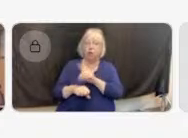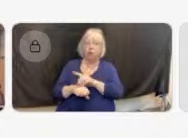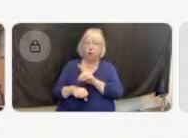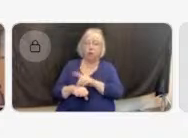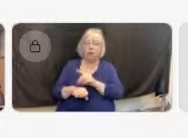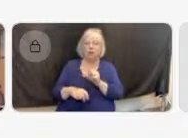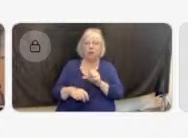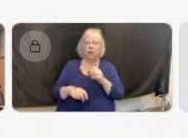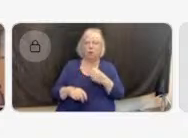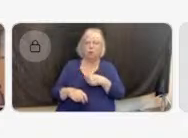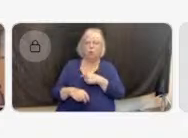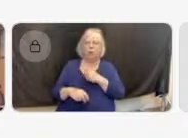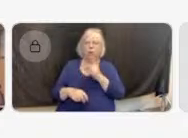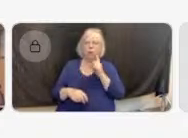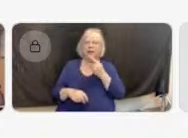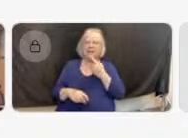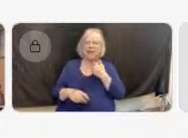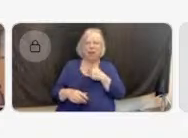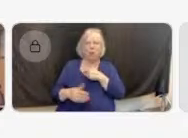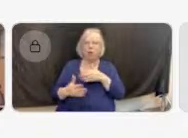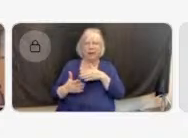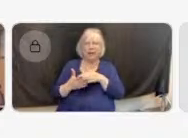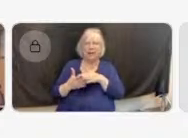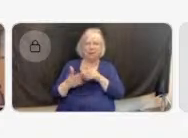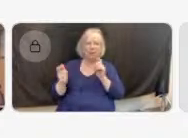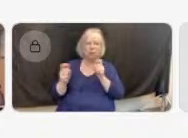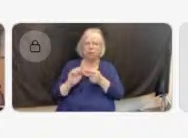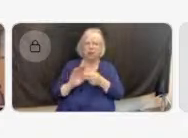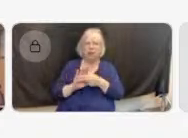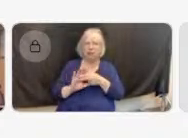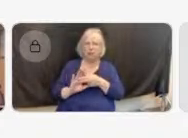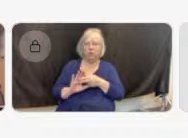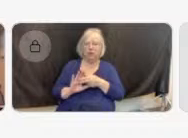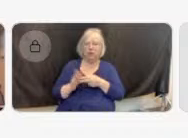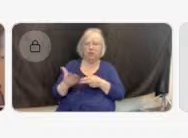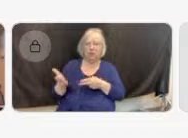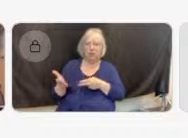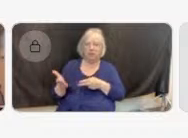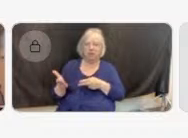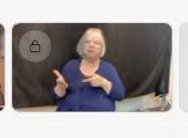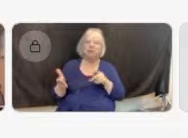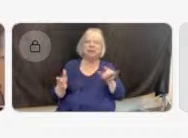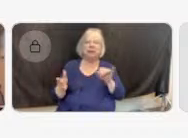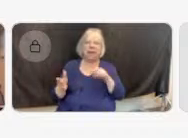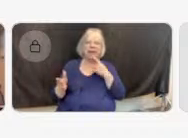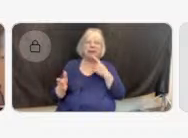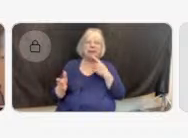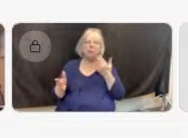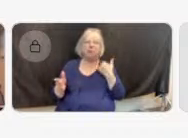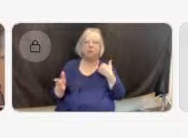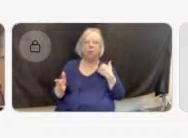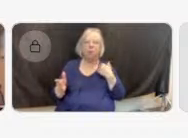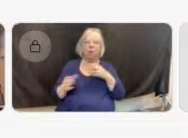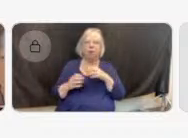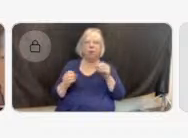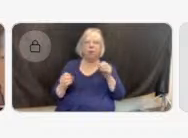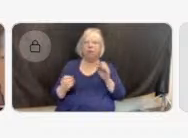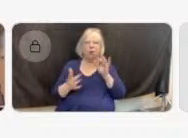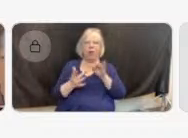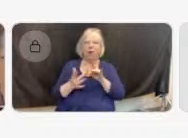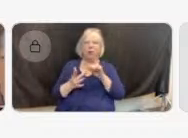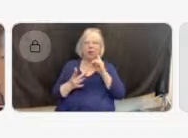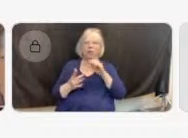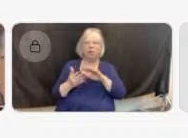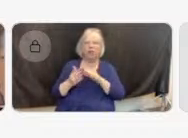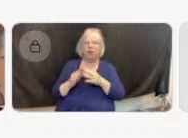So we're gonna say that we're against the rezoning there. As like I stated before, there's no outreach for the